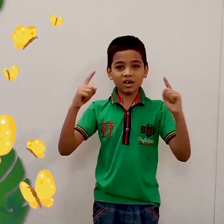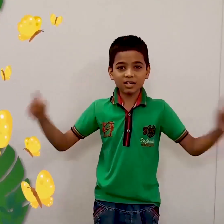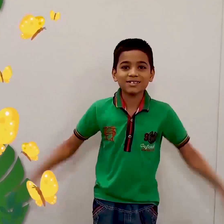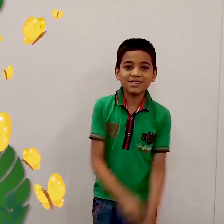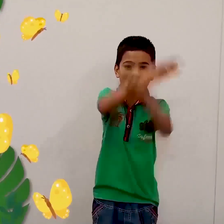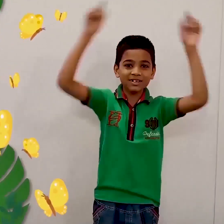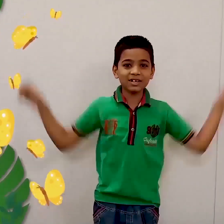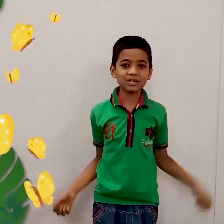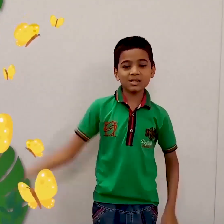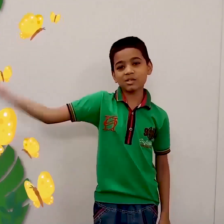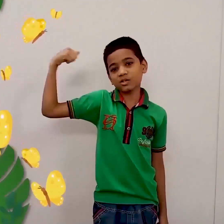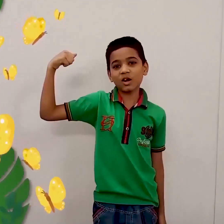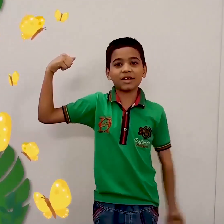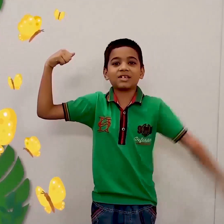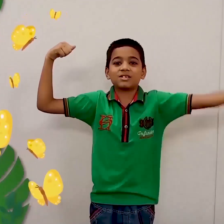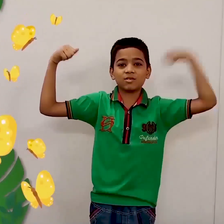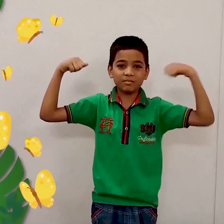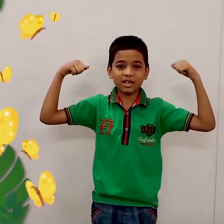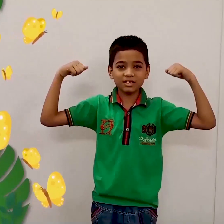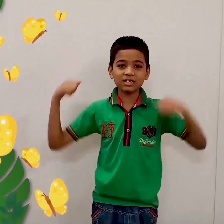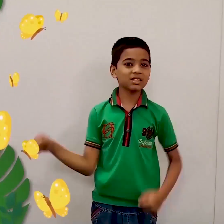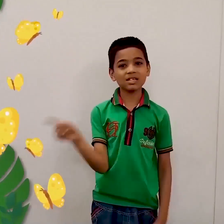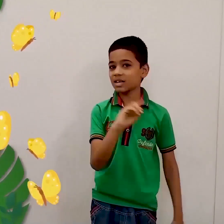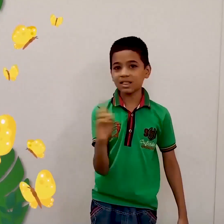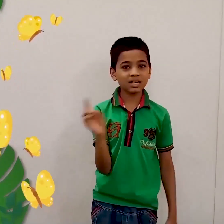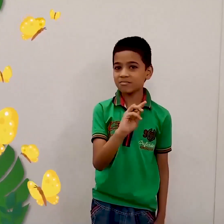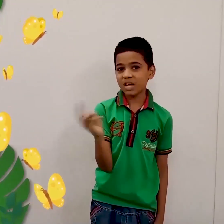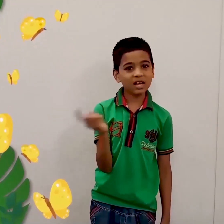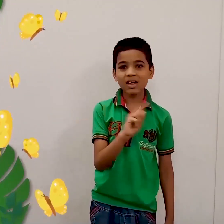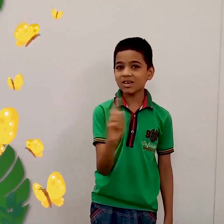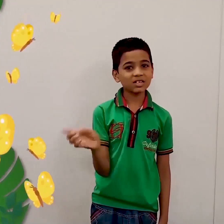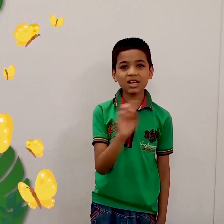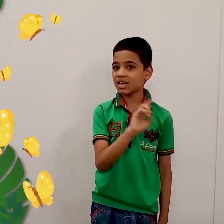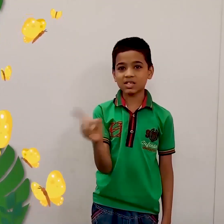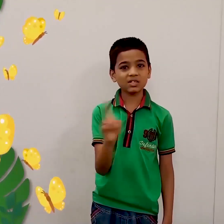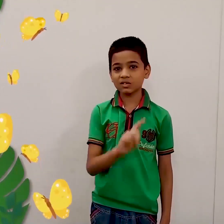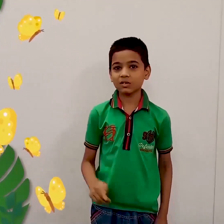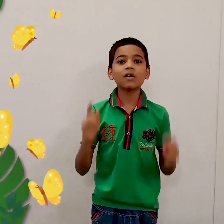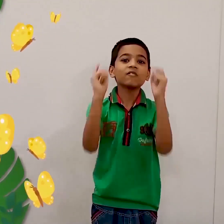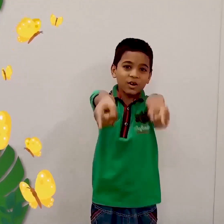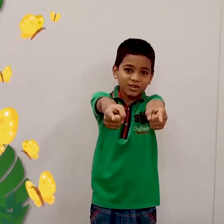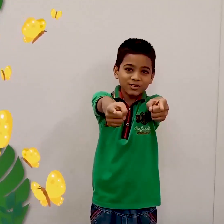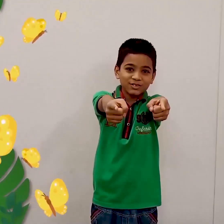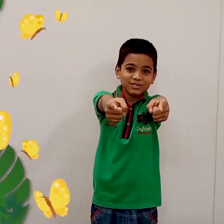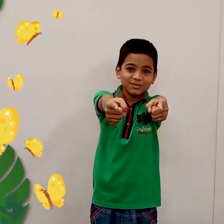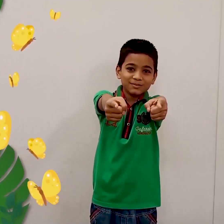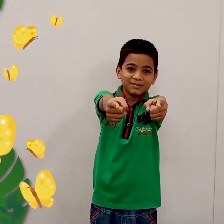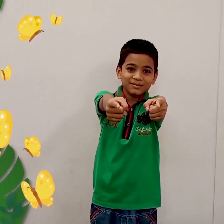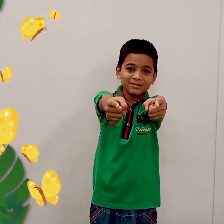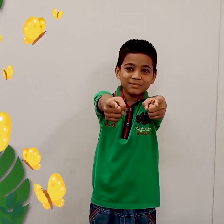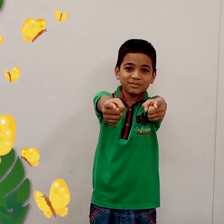My God is so great, so strong and so mighty, there's nothing my God cannot do for you.